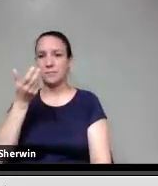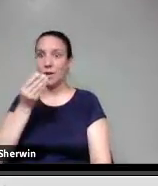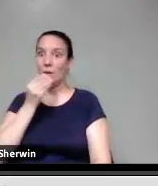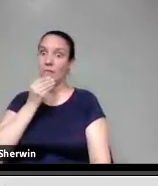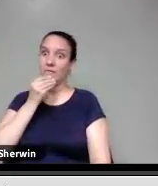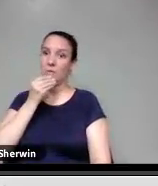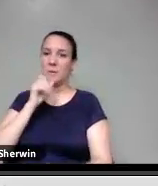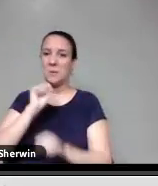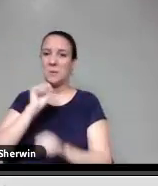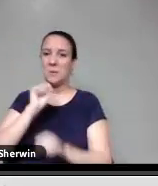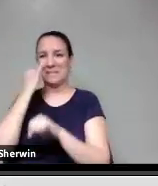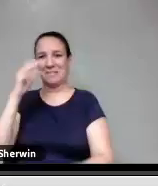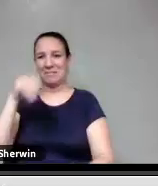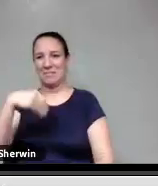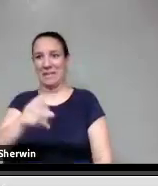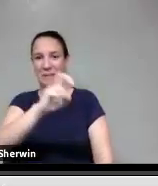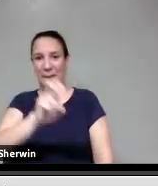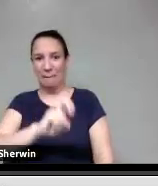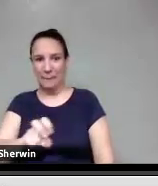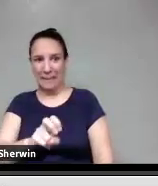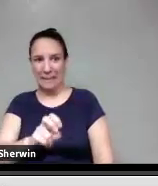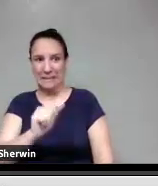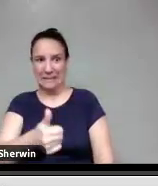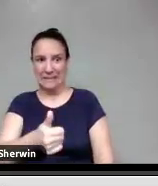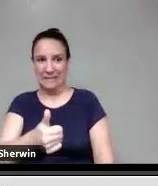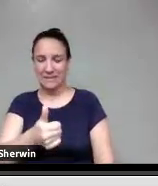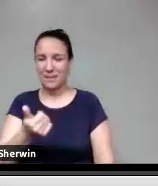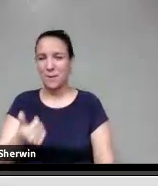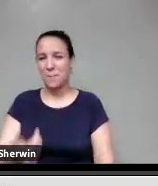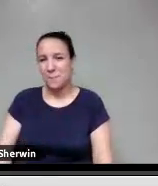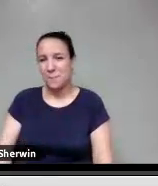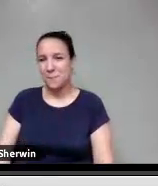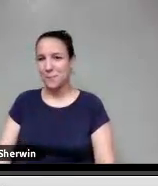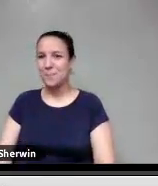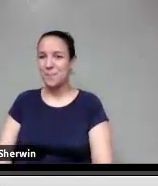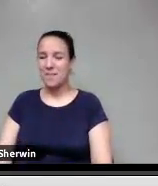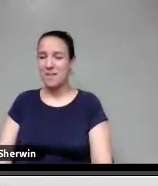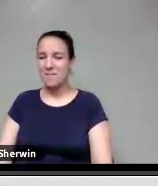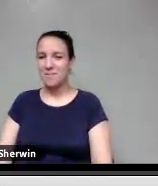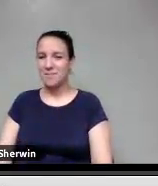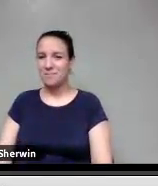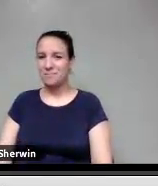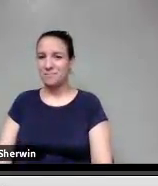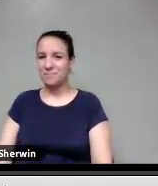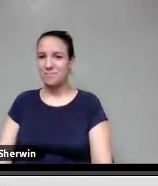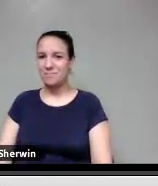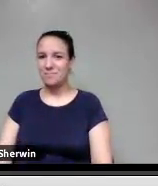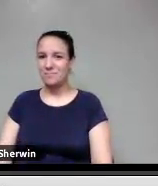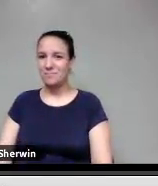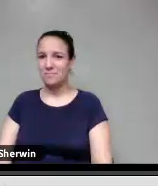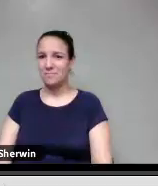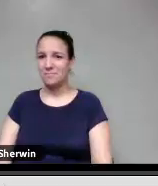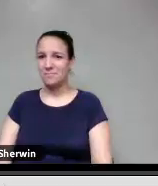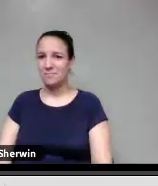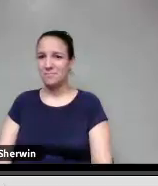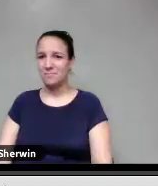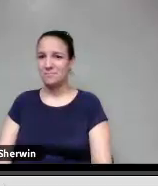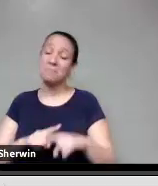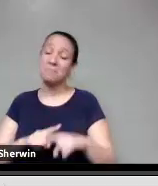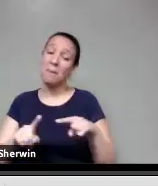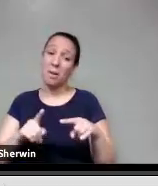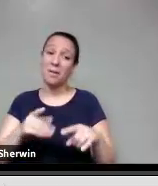give them pizza. I'm kidding about that. But truly, that, for some reason, over food thing does help develop